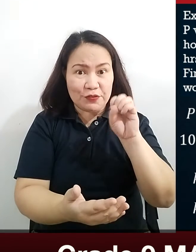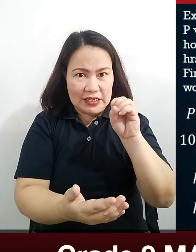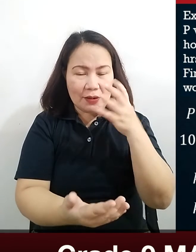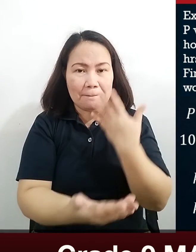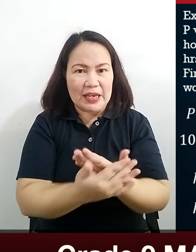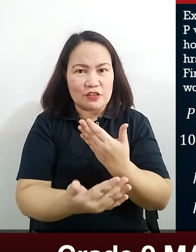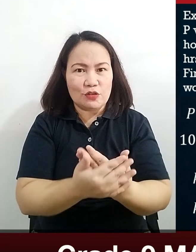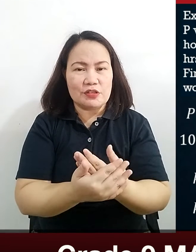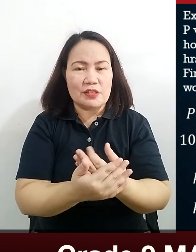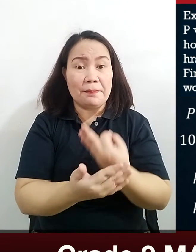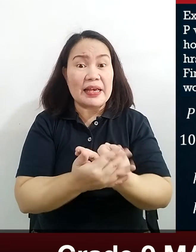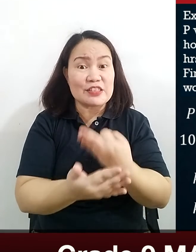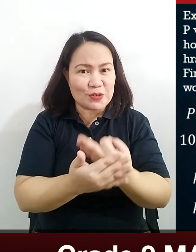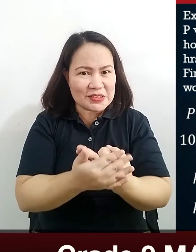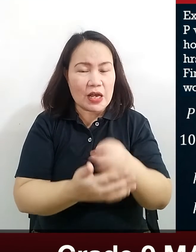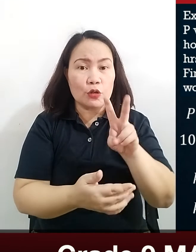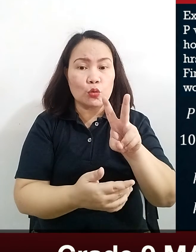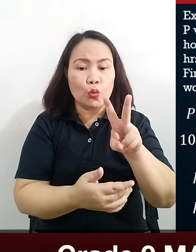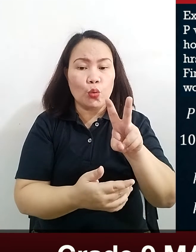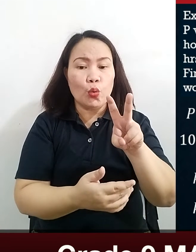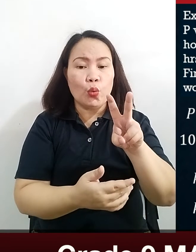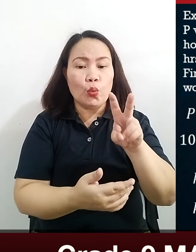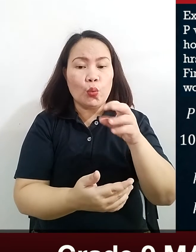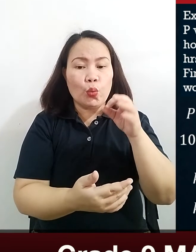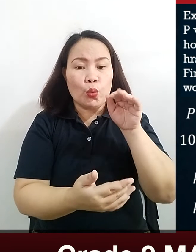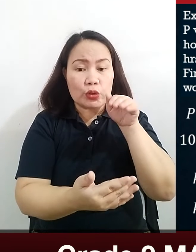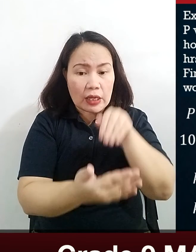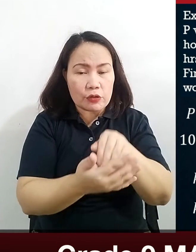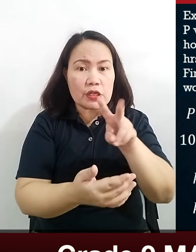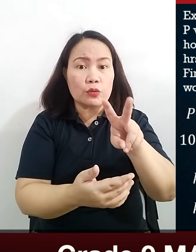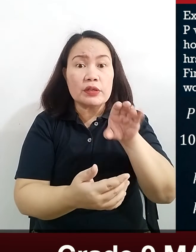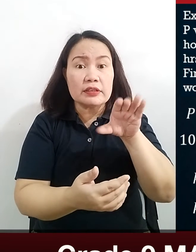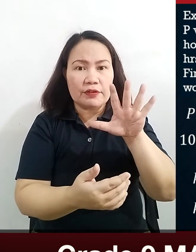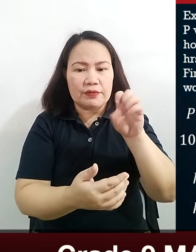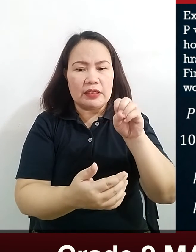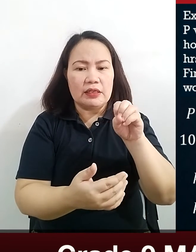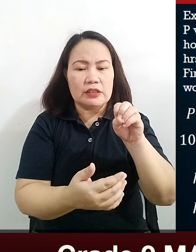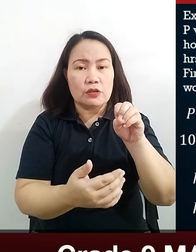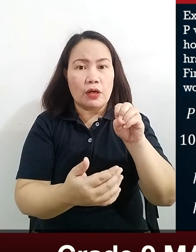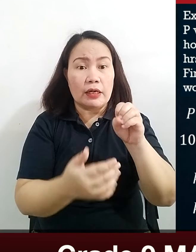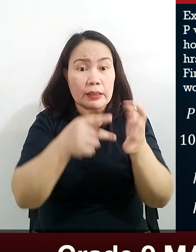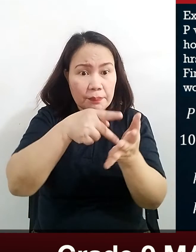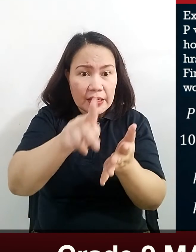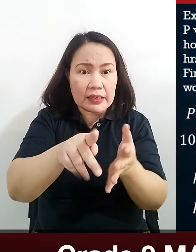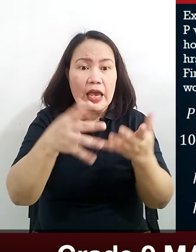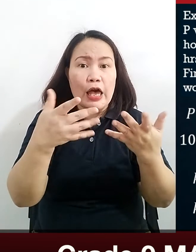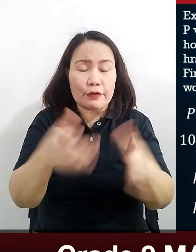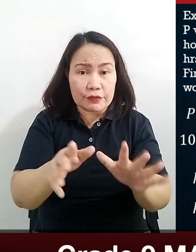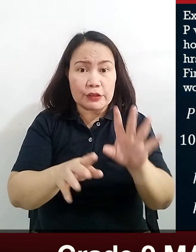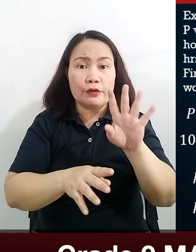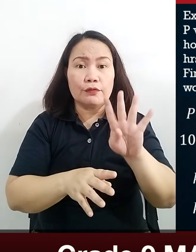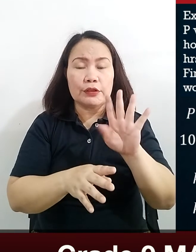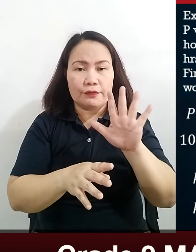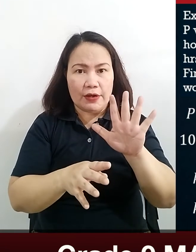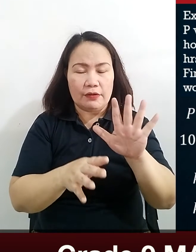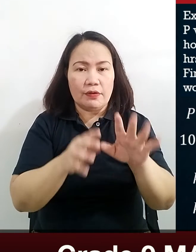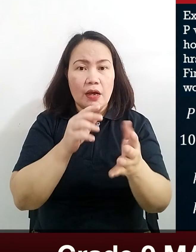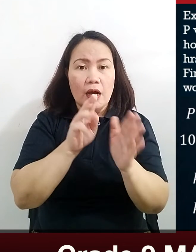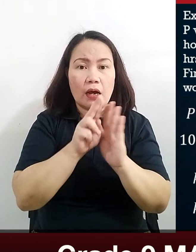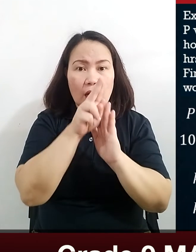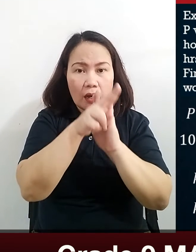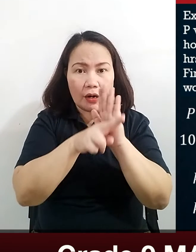pesos. So, ibig sabihin, ang ibabayad sa kanya after 45 hours of work